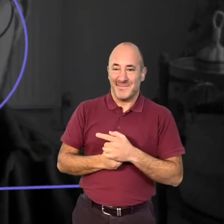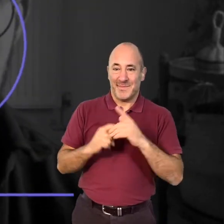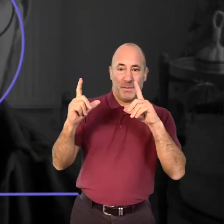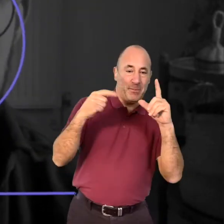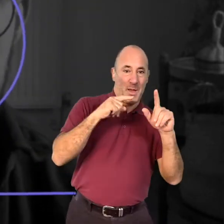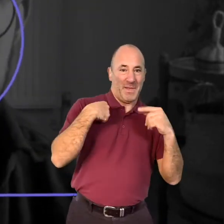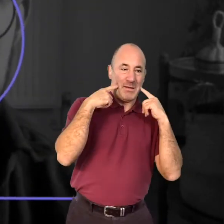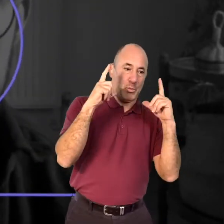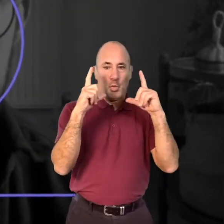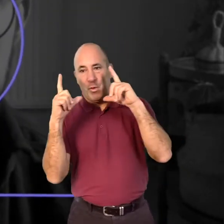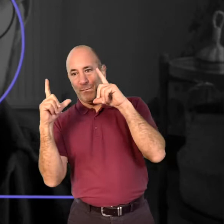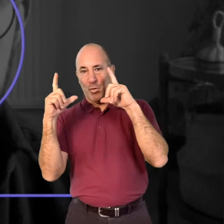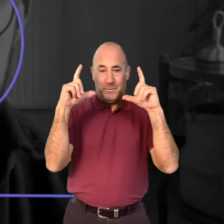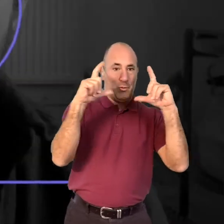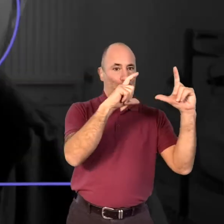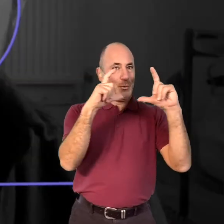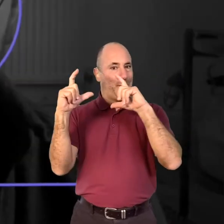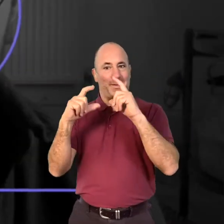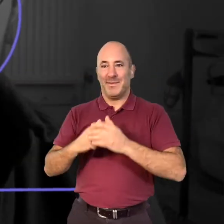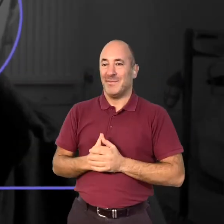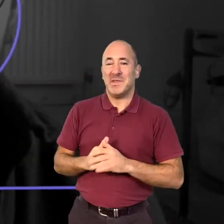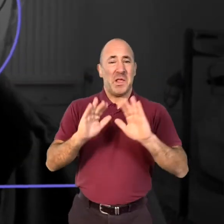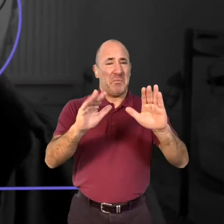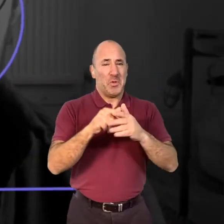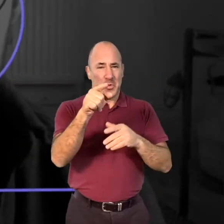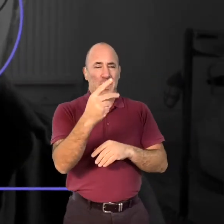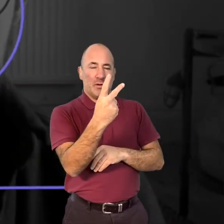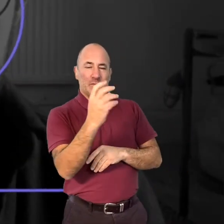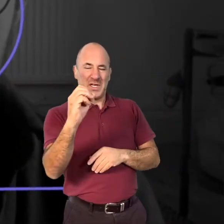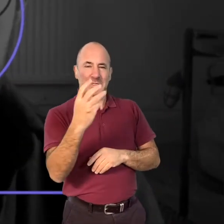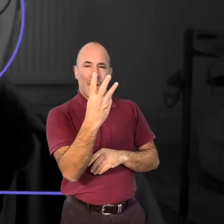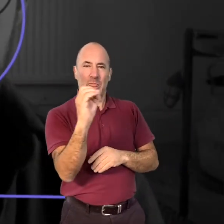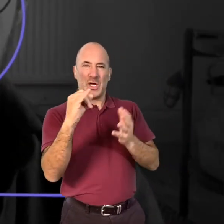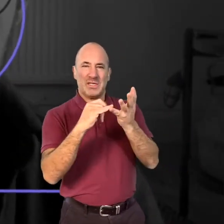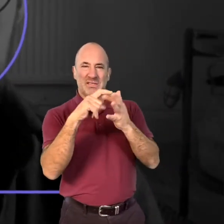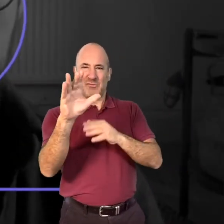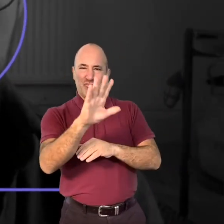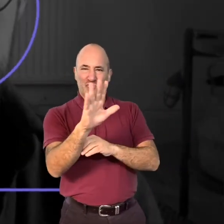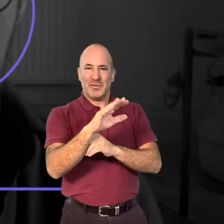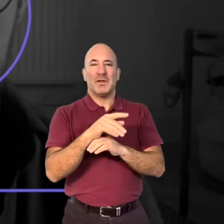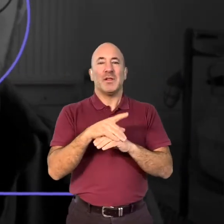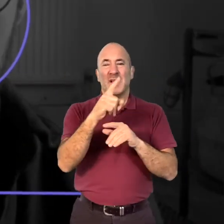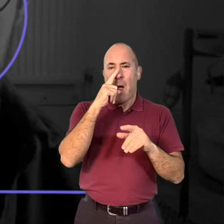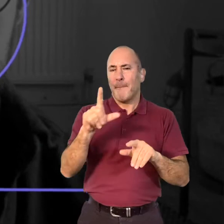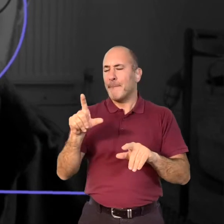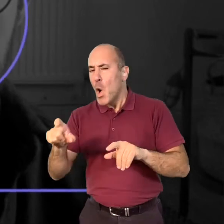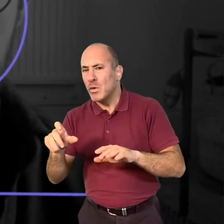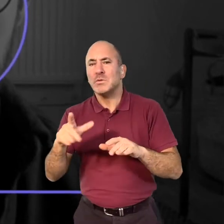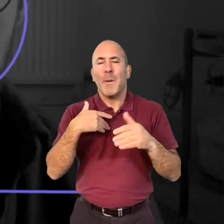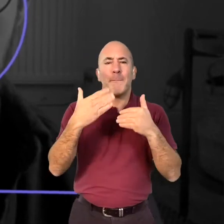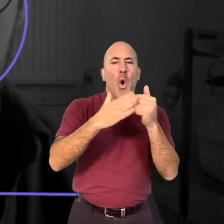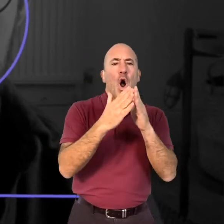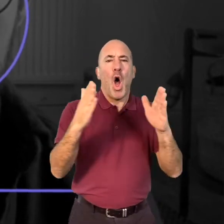That's me moving my head. So I'm going to give you 20-30 seconds, and obviously you can pause it if you like, to have a go and see if